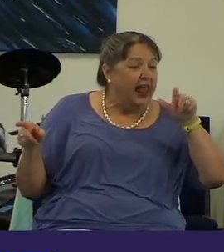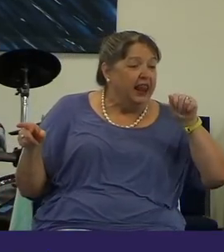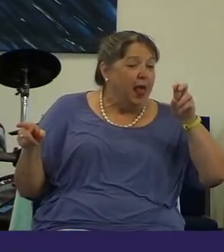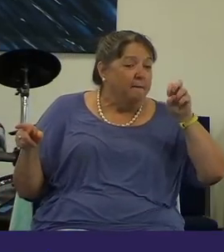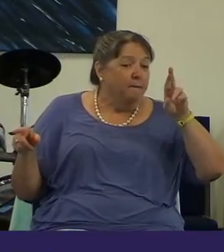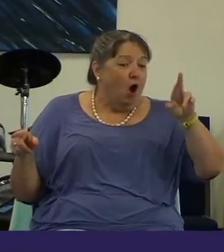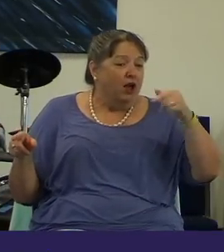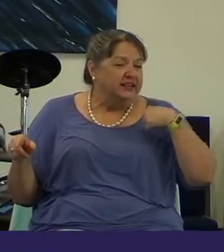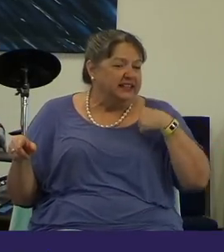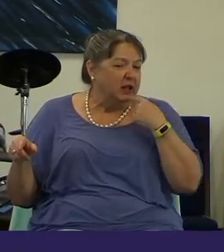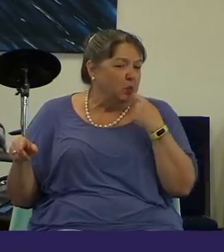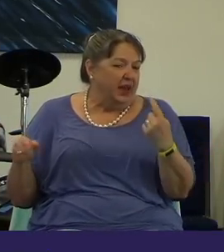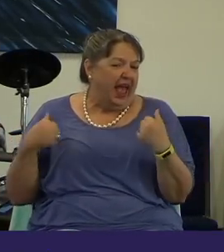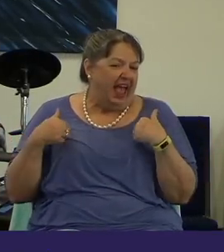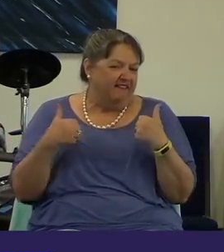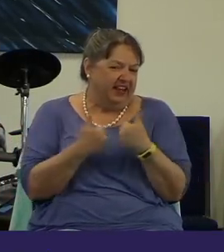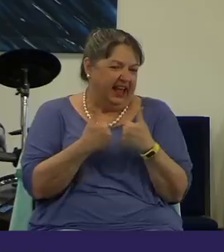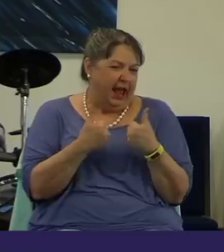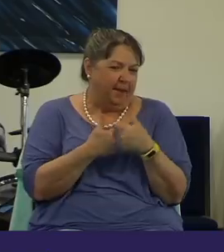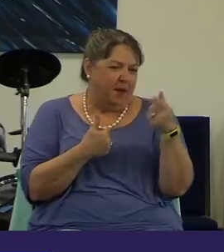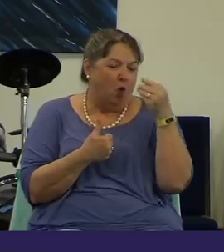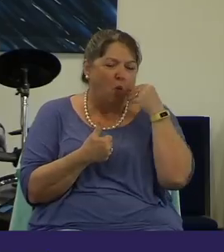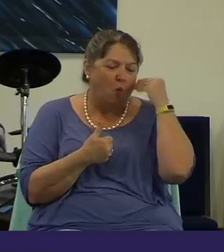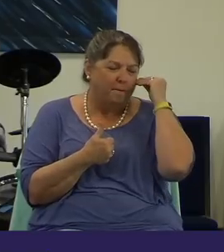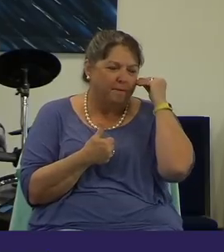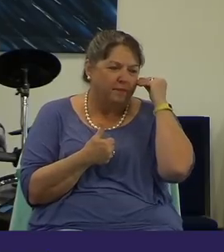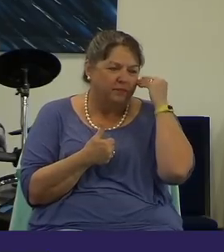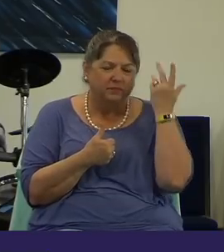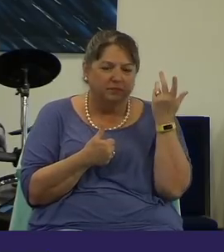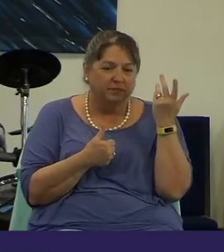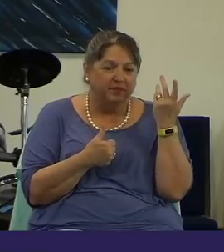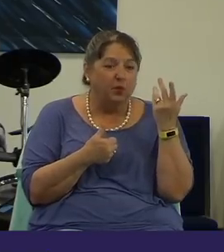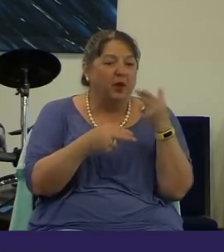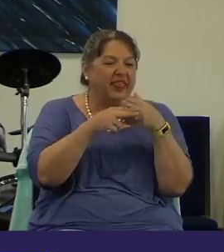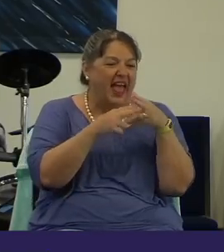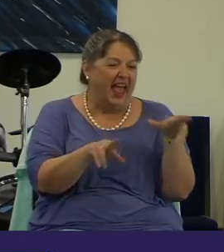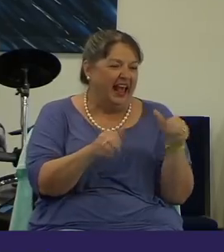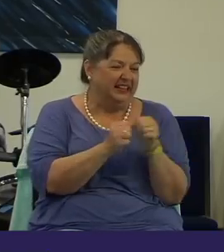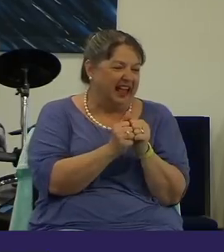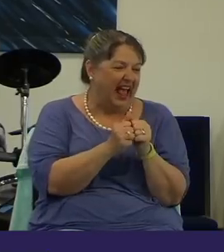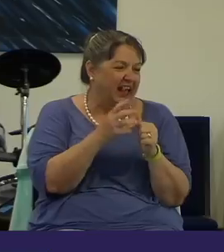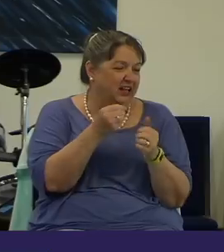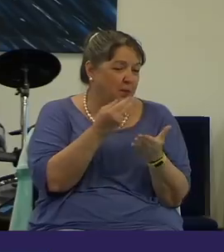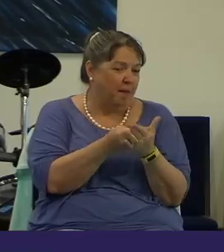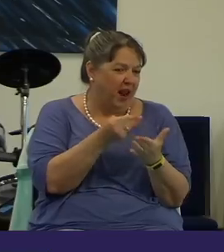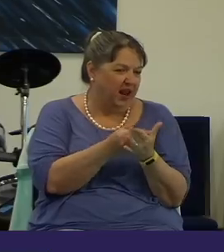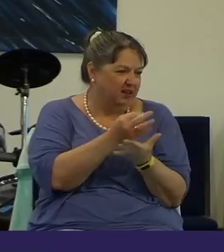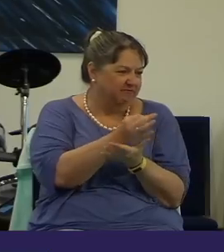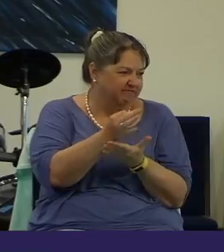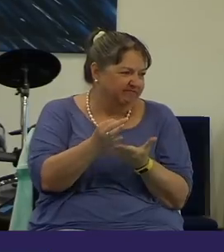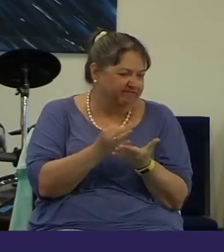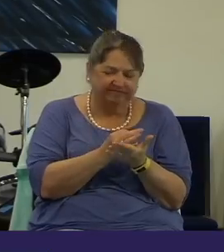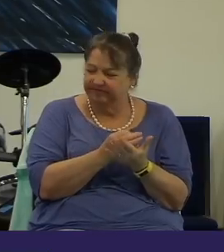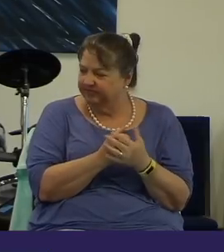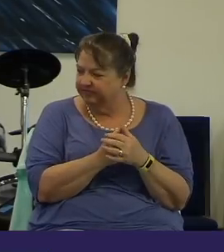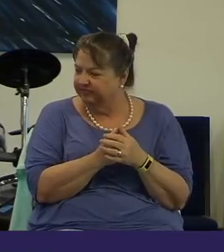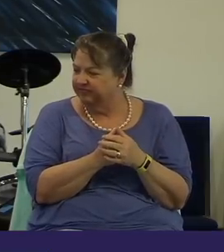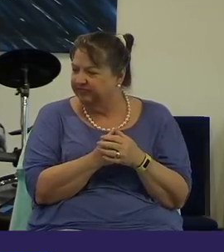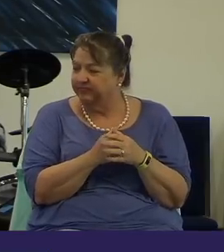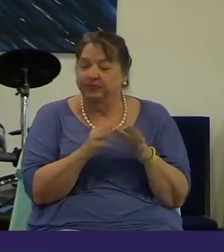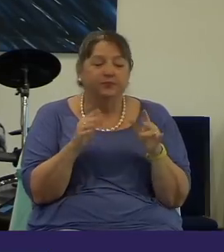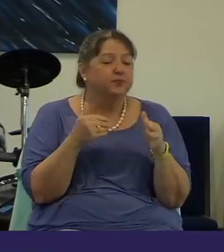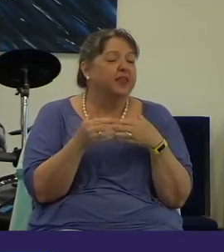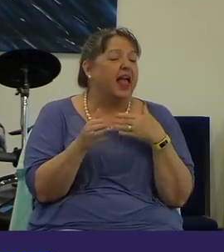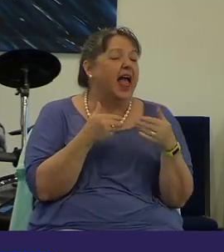And we have eggs and this coin. Eggs and coins. Oh, thank you. He's just good.